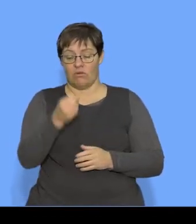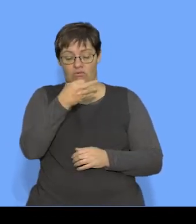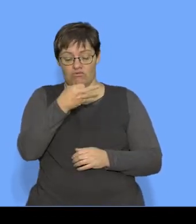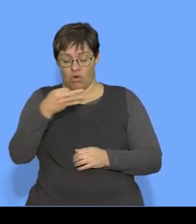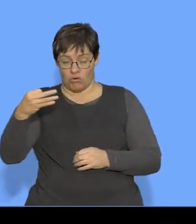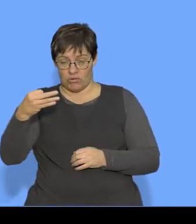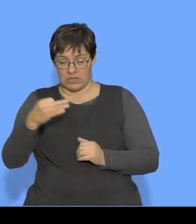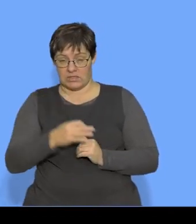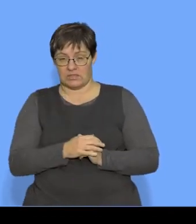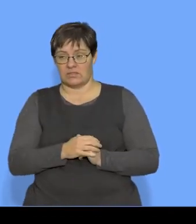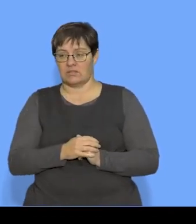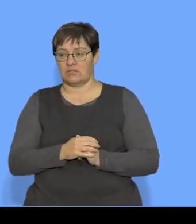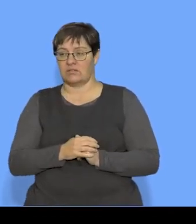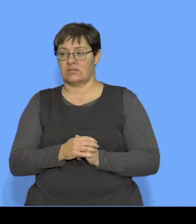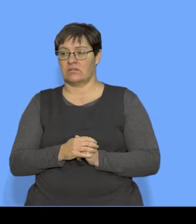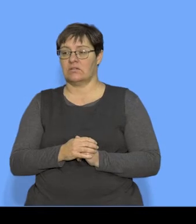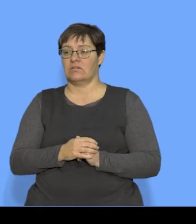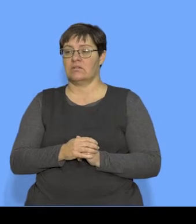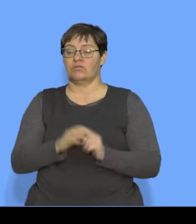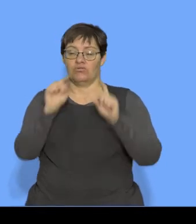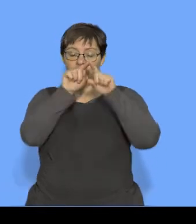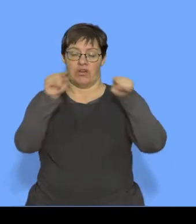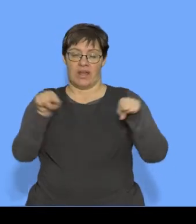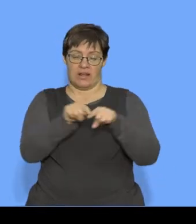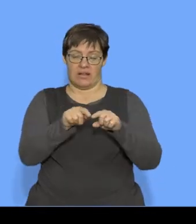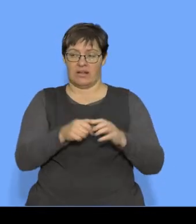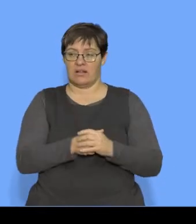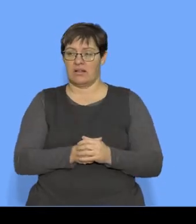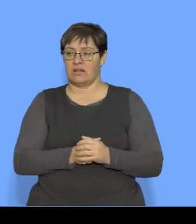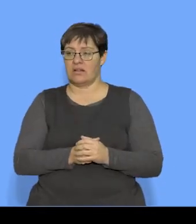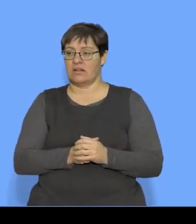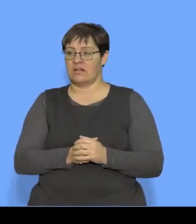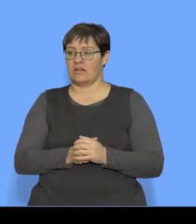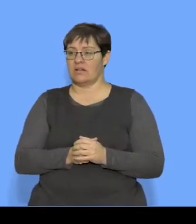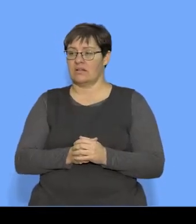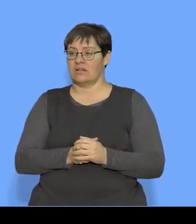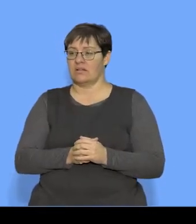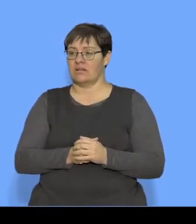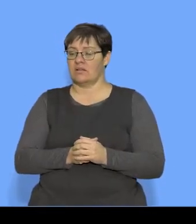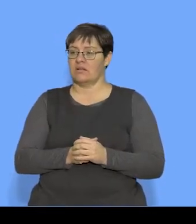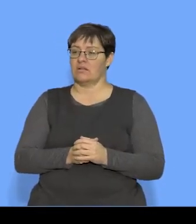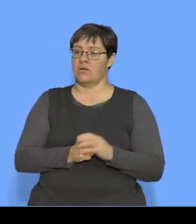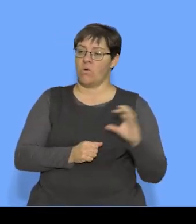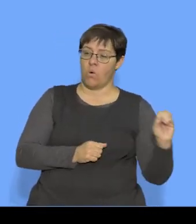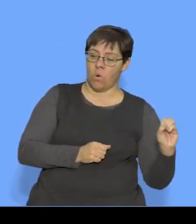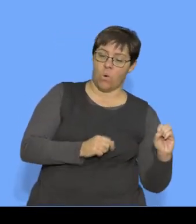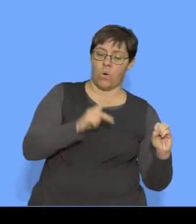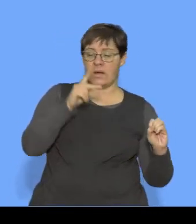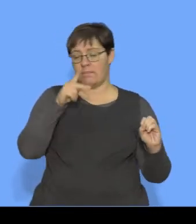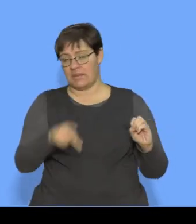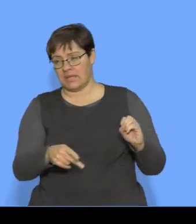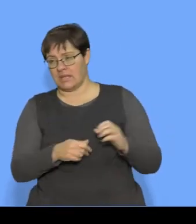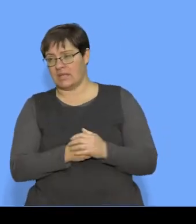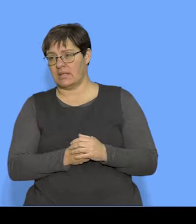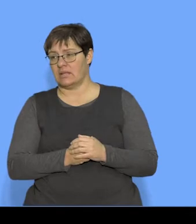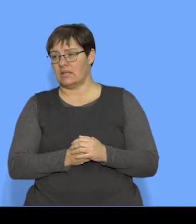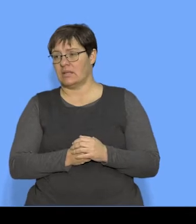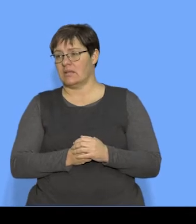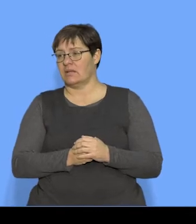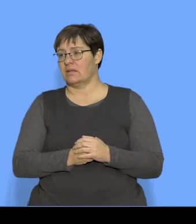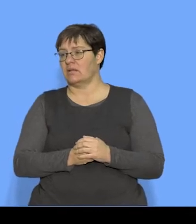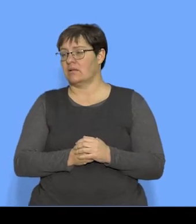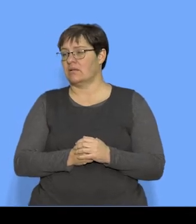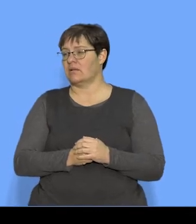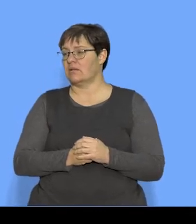OPL is congruent to triangle. Our O, we said, goes with P, and we